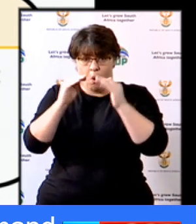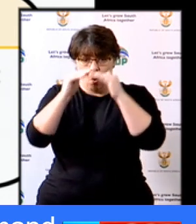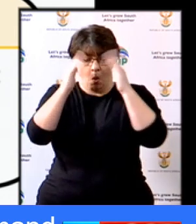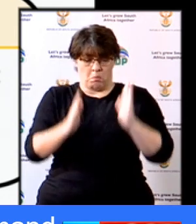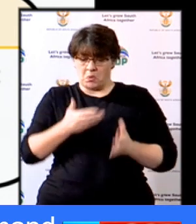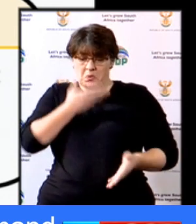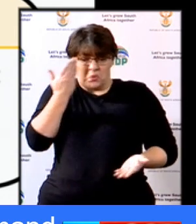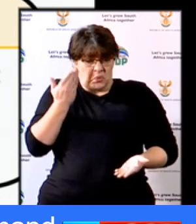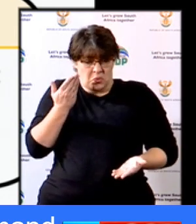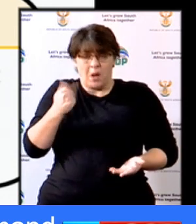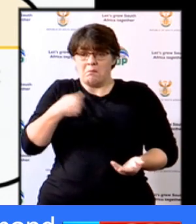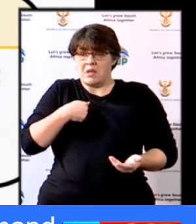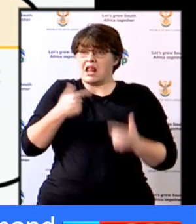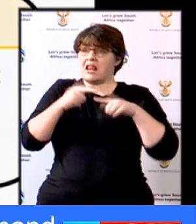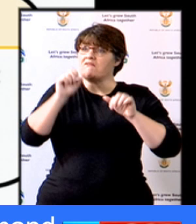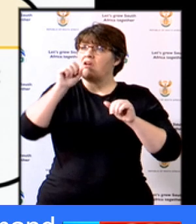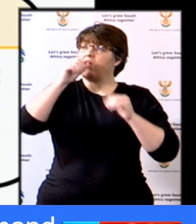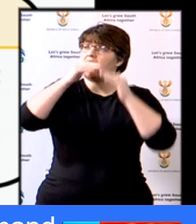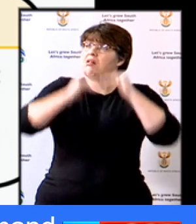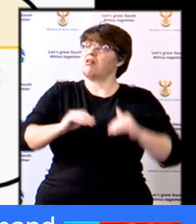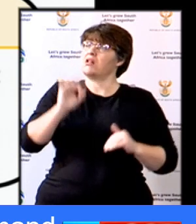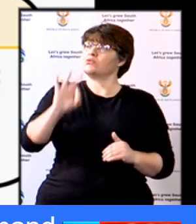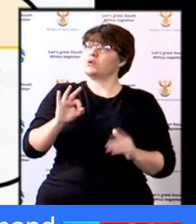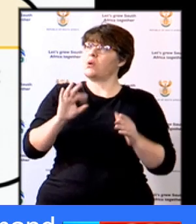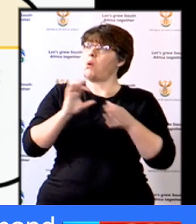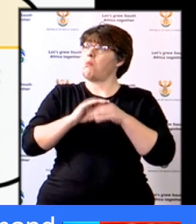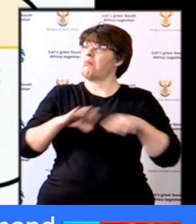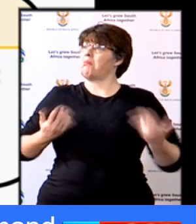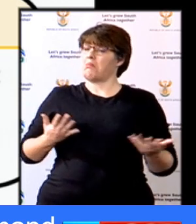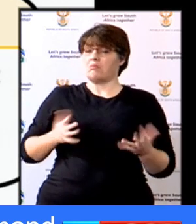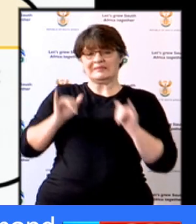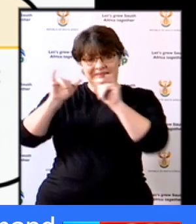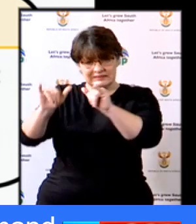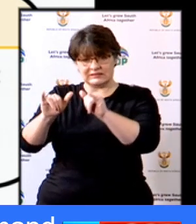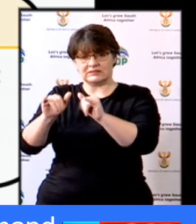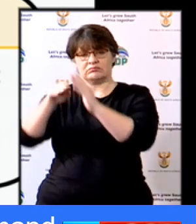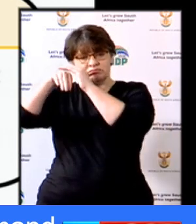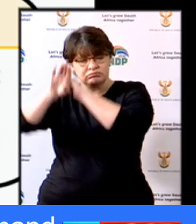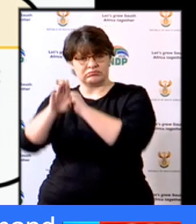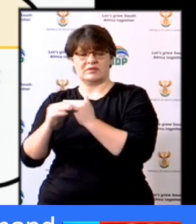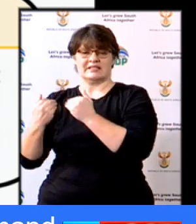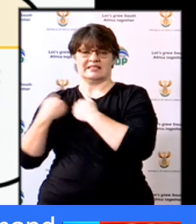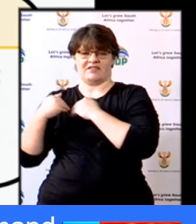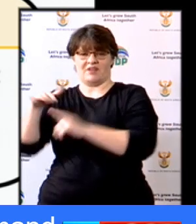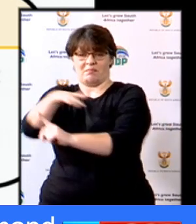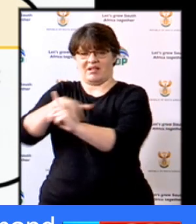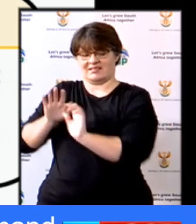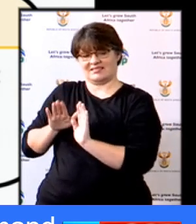under level 3 are still kept in shelters.